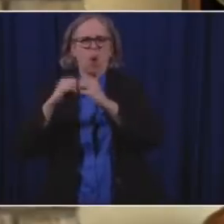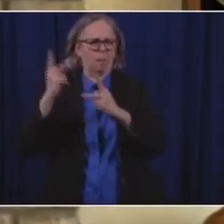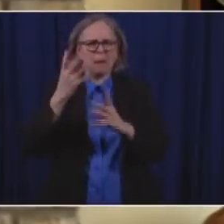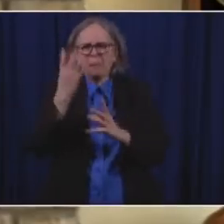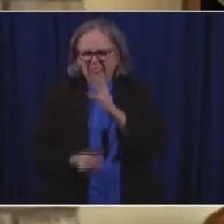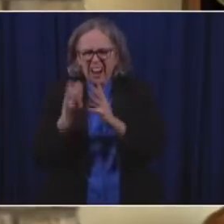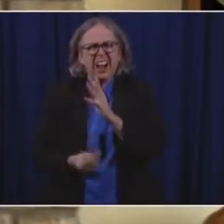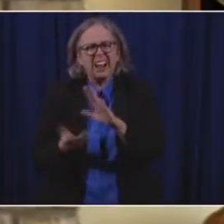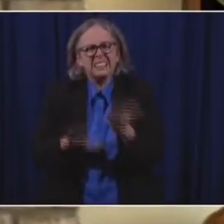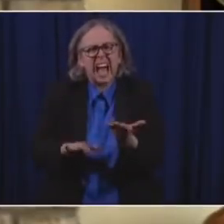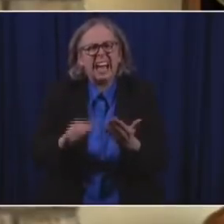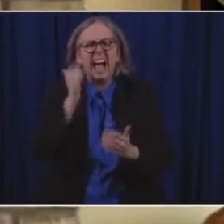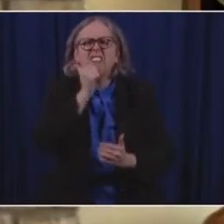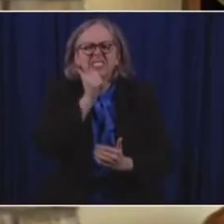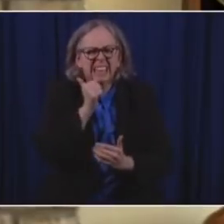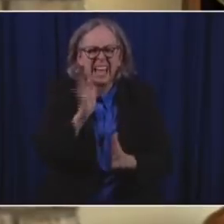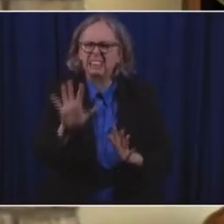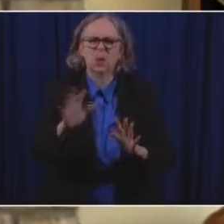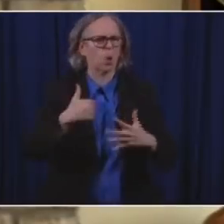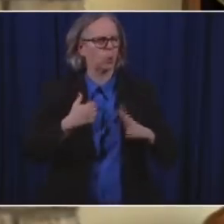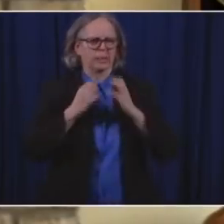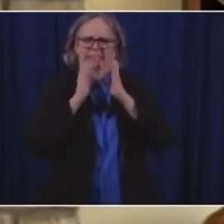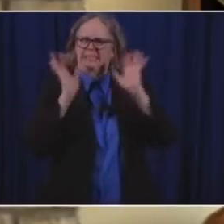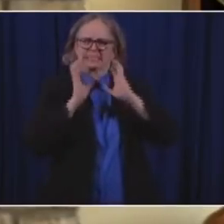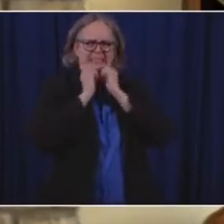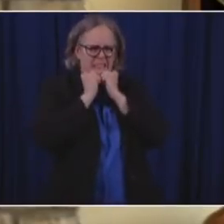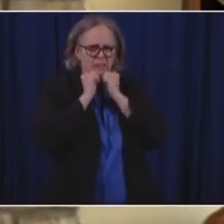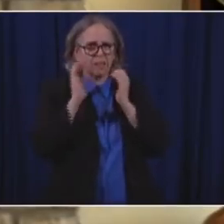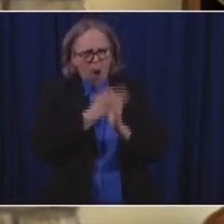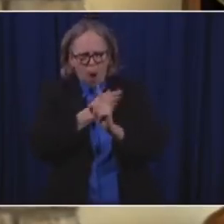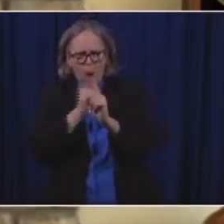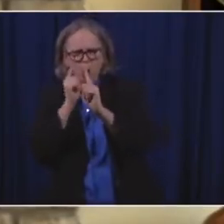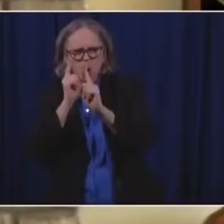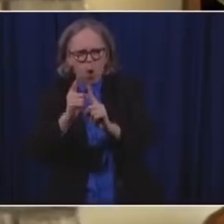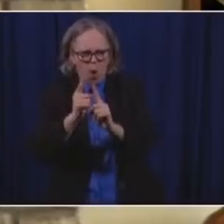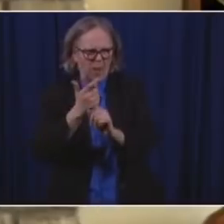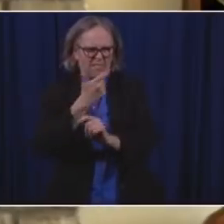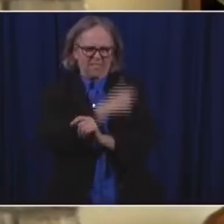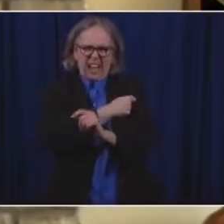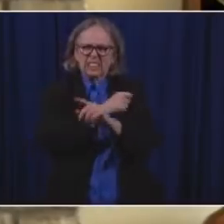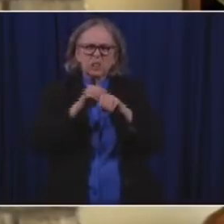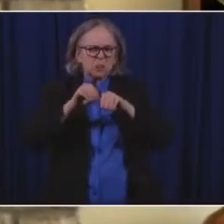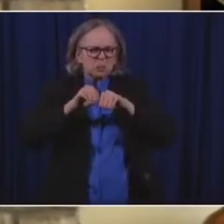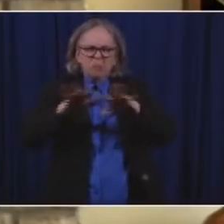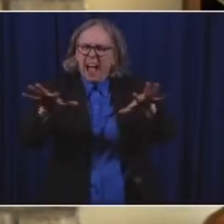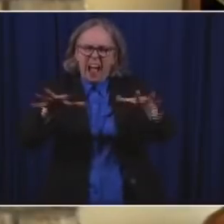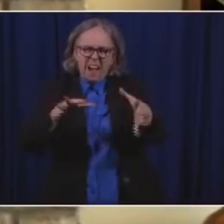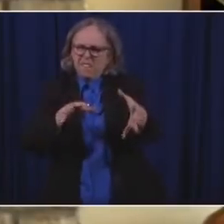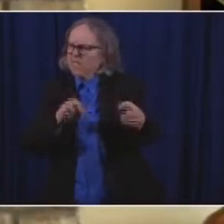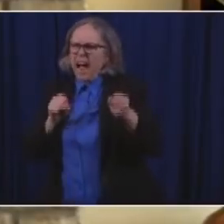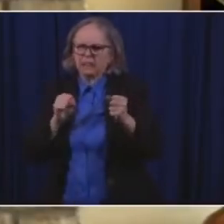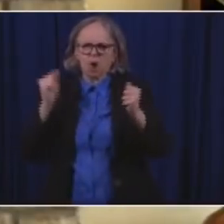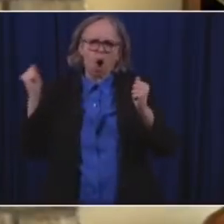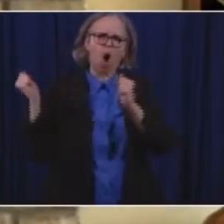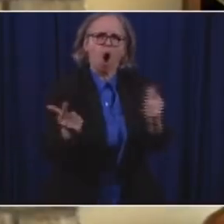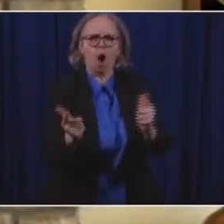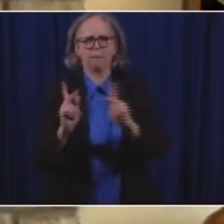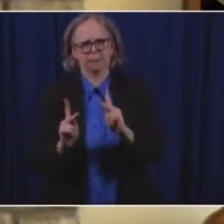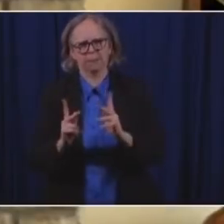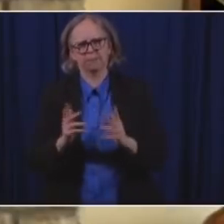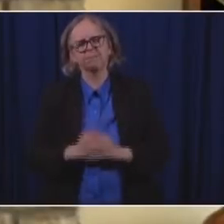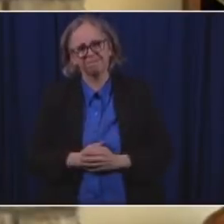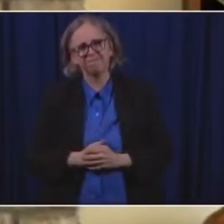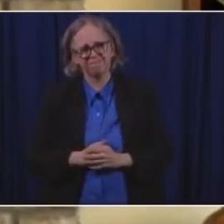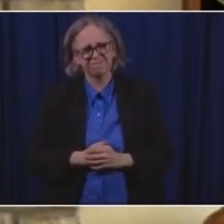Our goal is to get this out just as quickly as we can. And as quickly as the federal